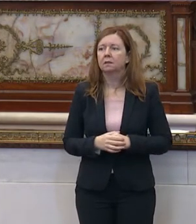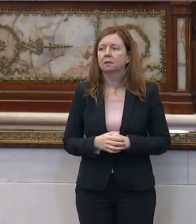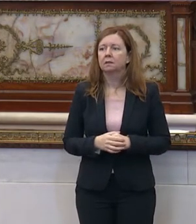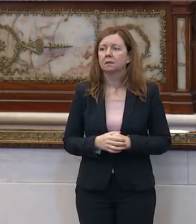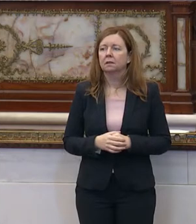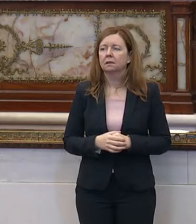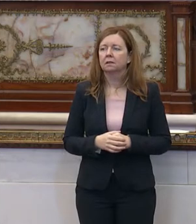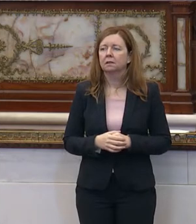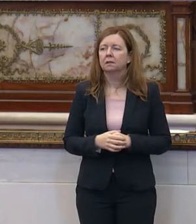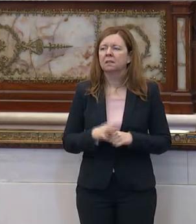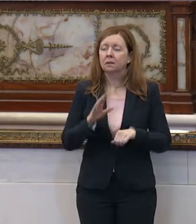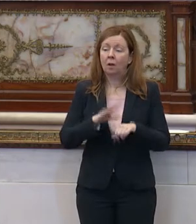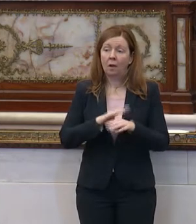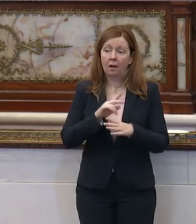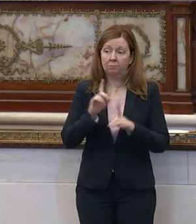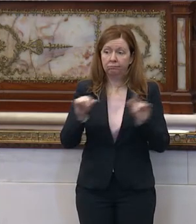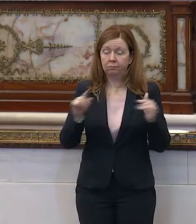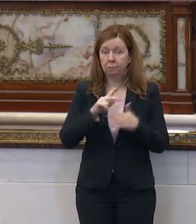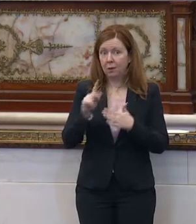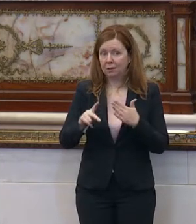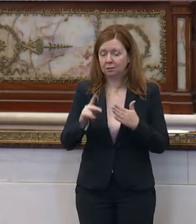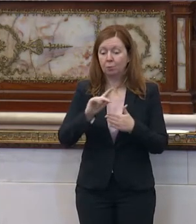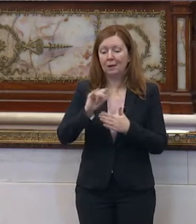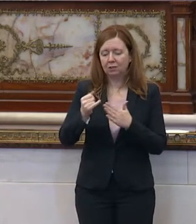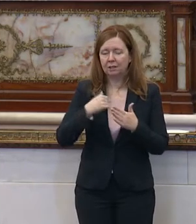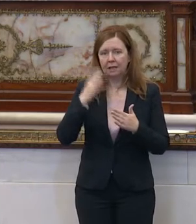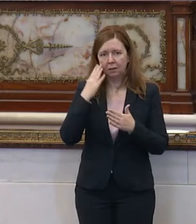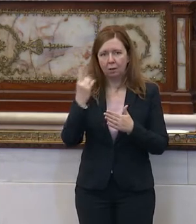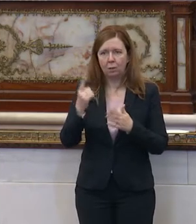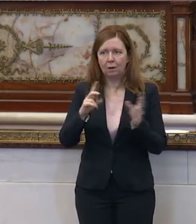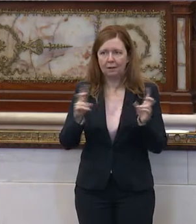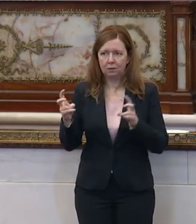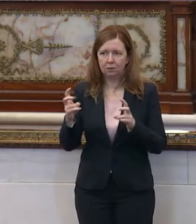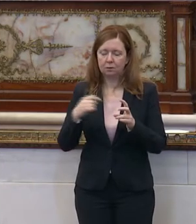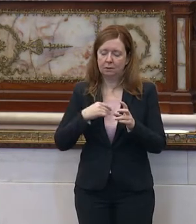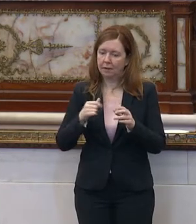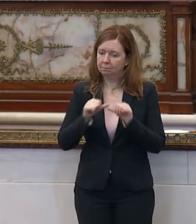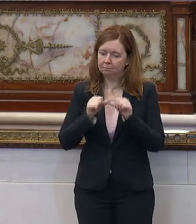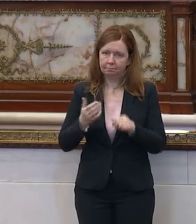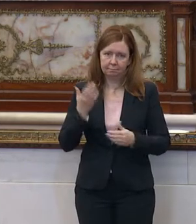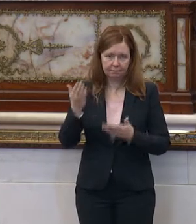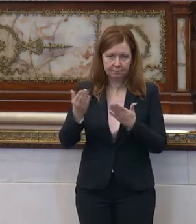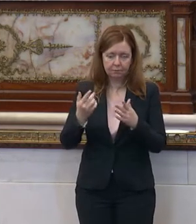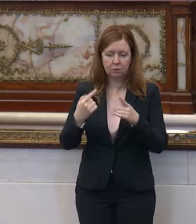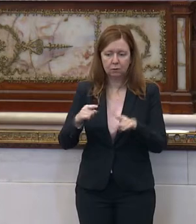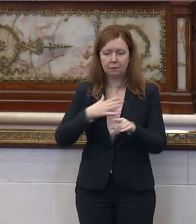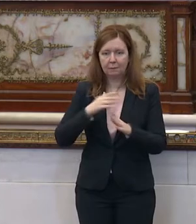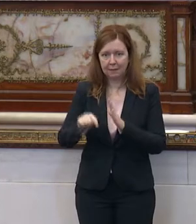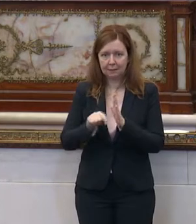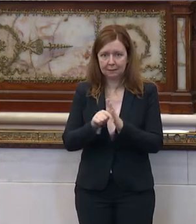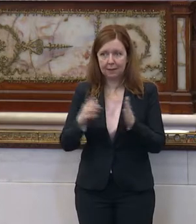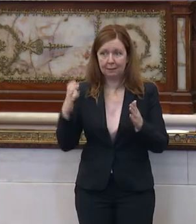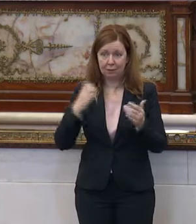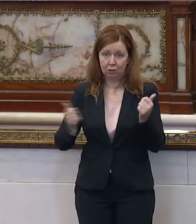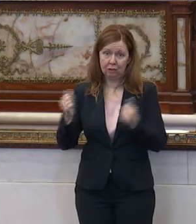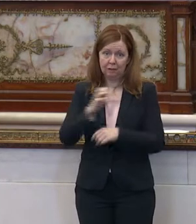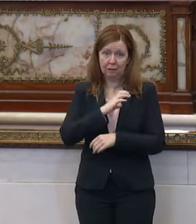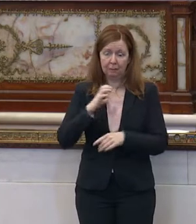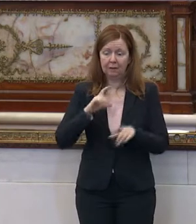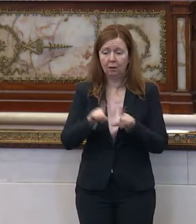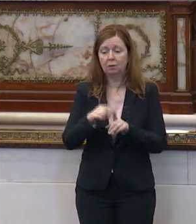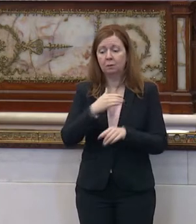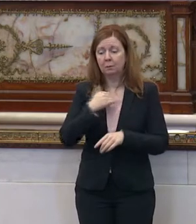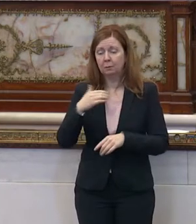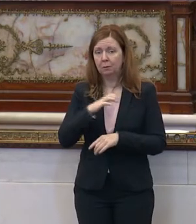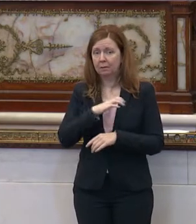on these projects. I know one of the issues that I've consistently raised through my time as chair of this committee and also member of